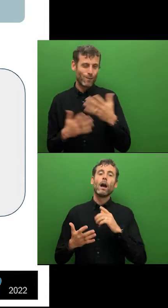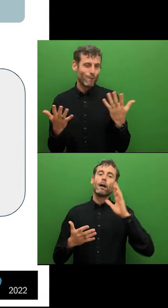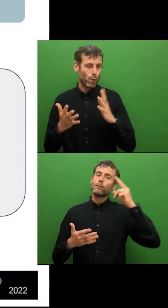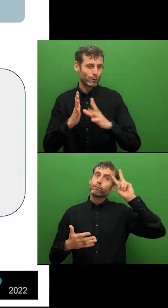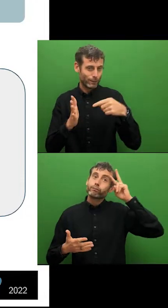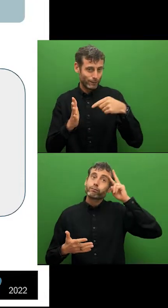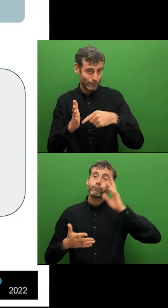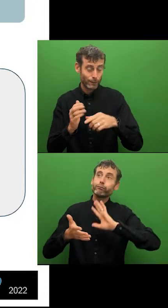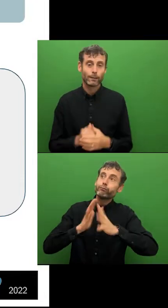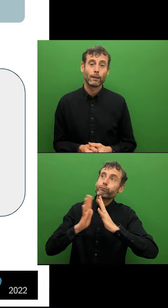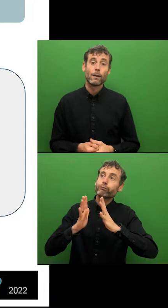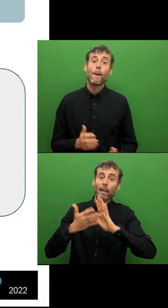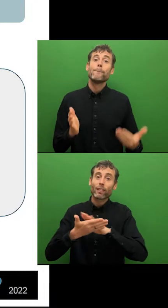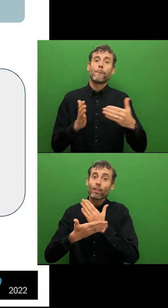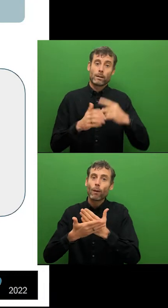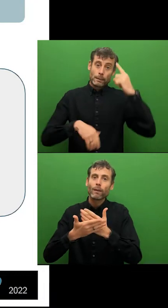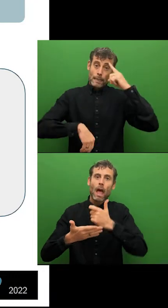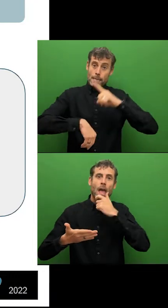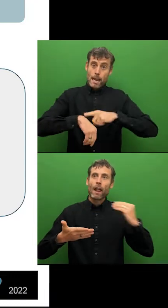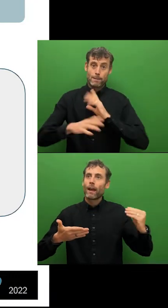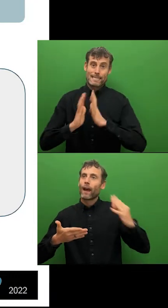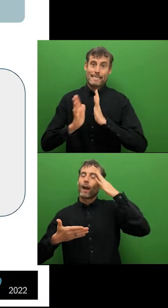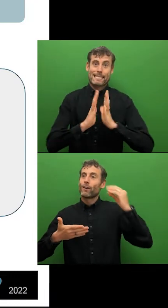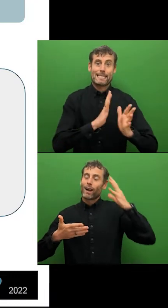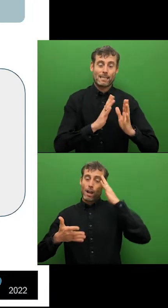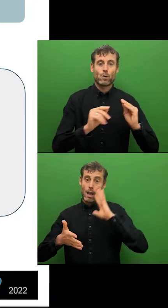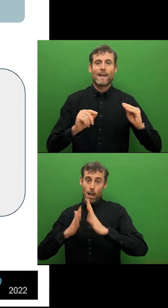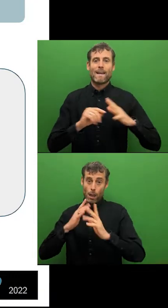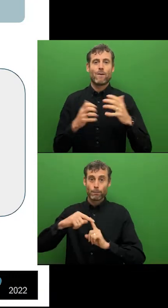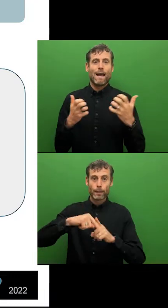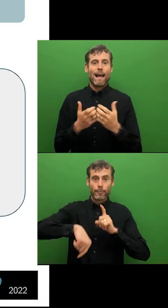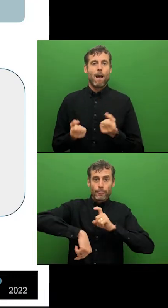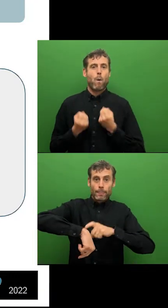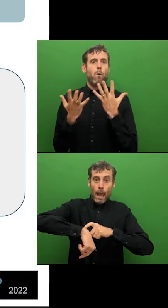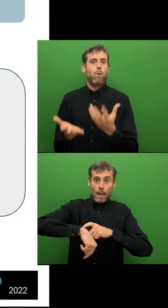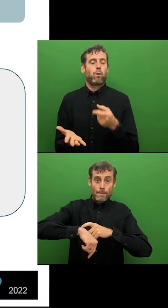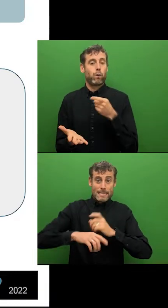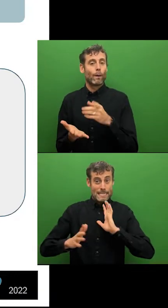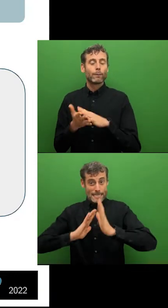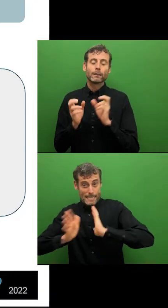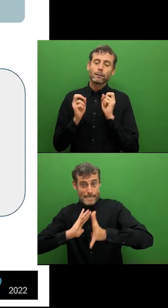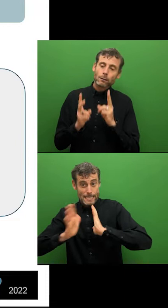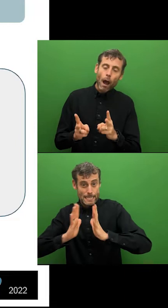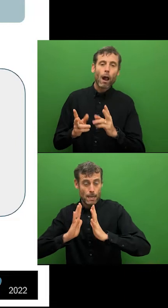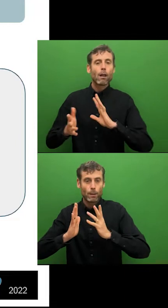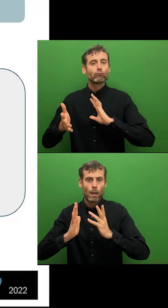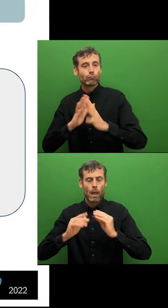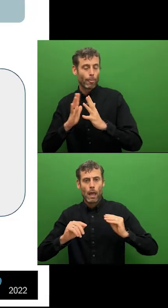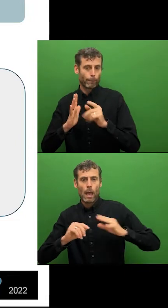BSL. The time constraints in interpretation may also artificially change the style and rhythm of